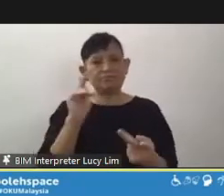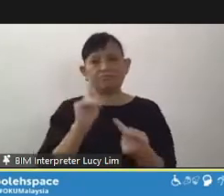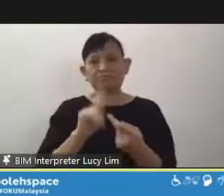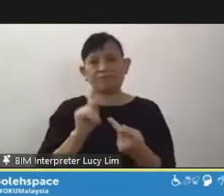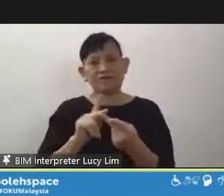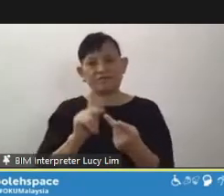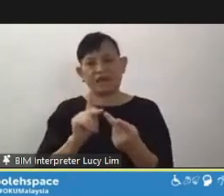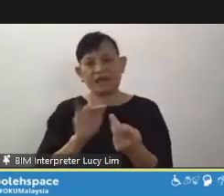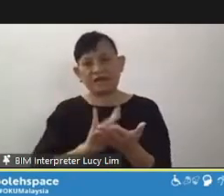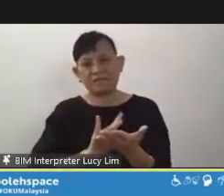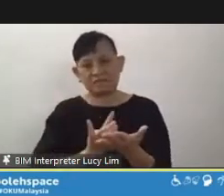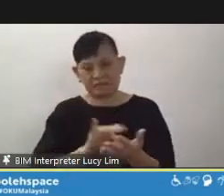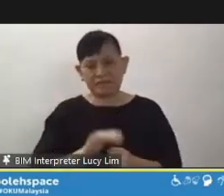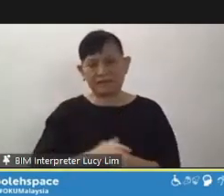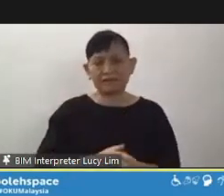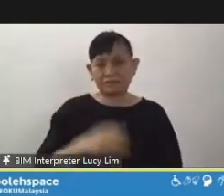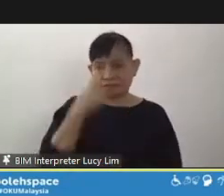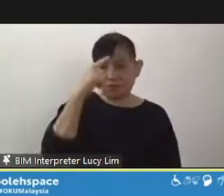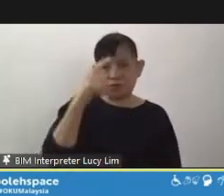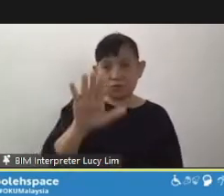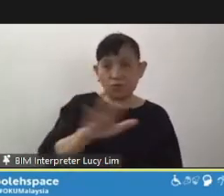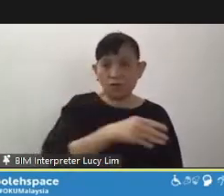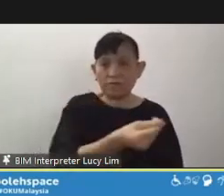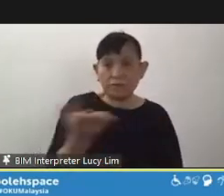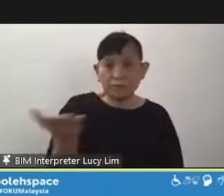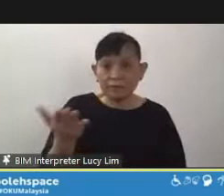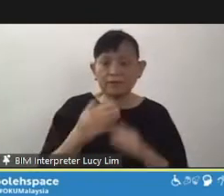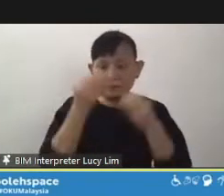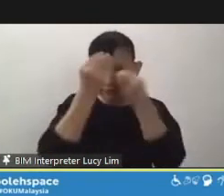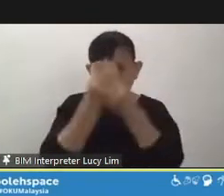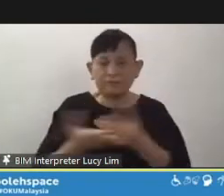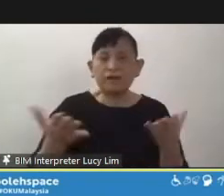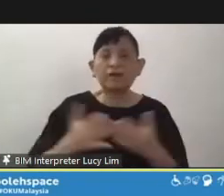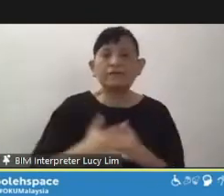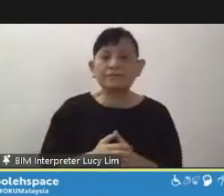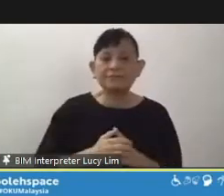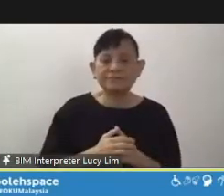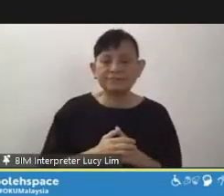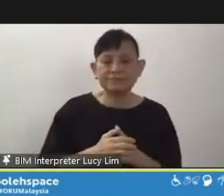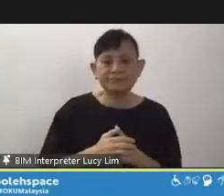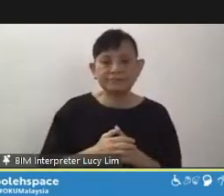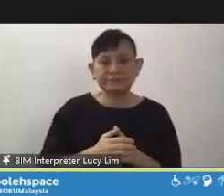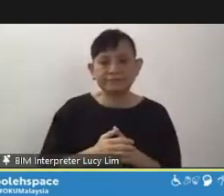maybe for your information, basically, in terms of